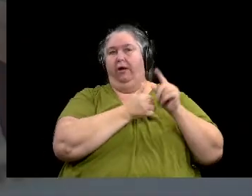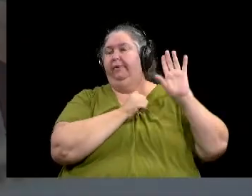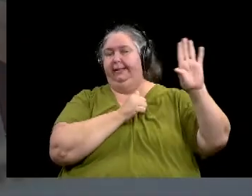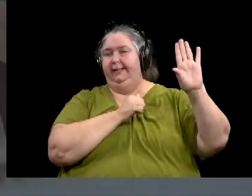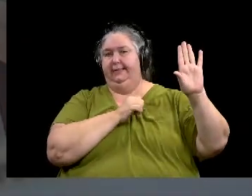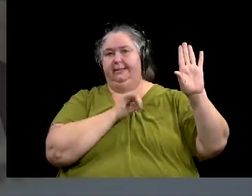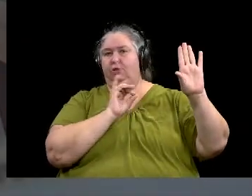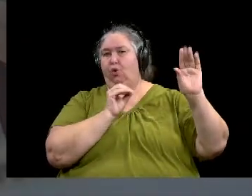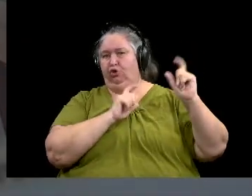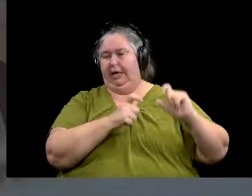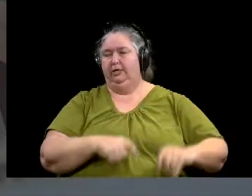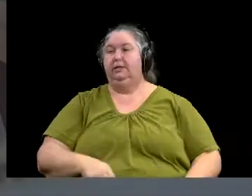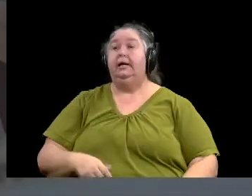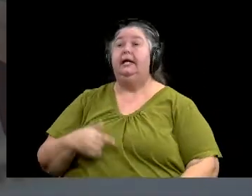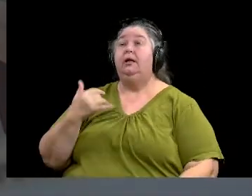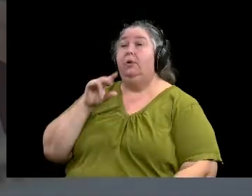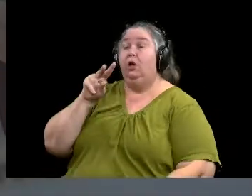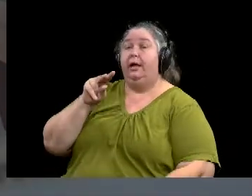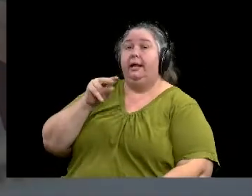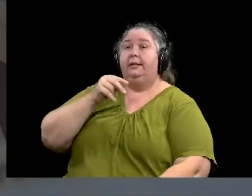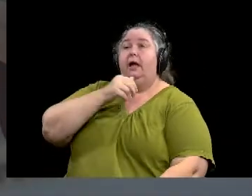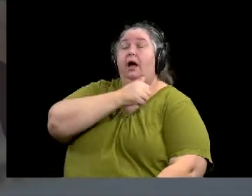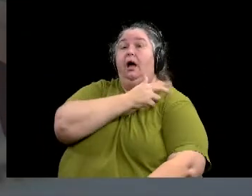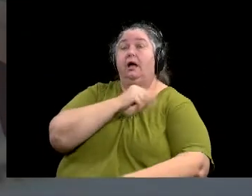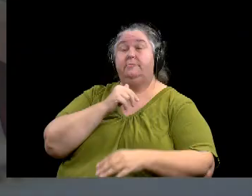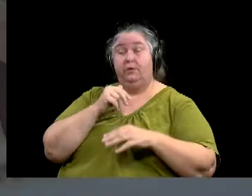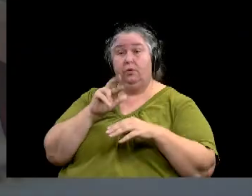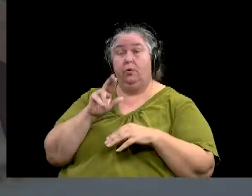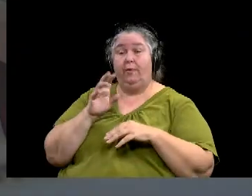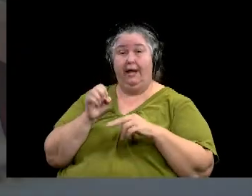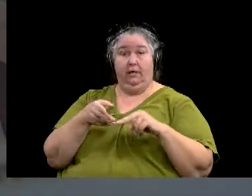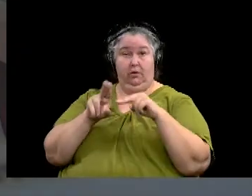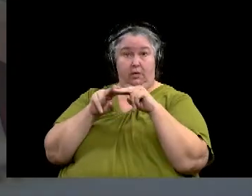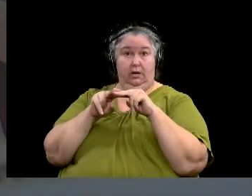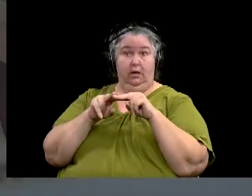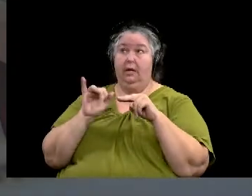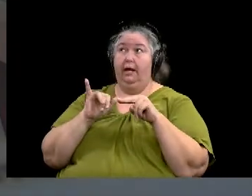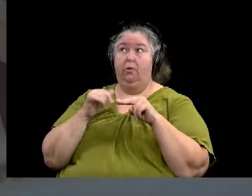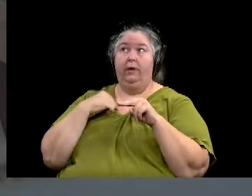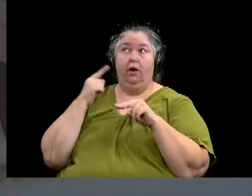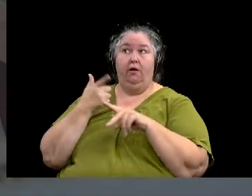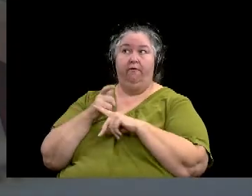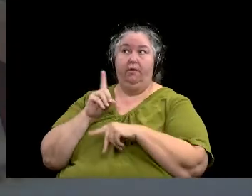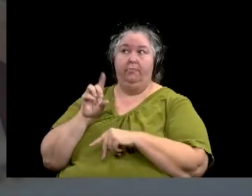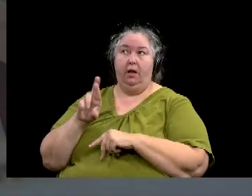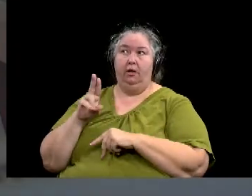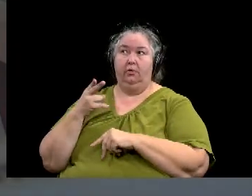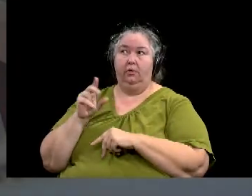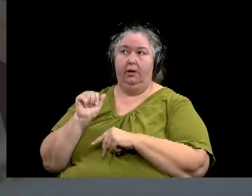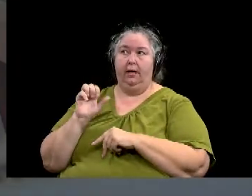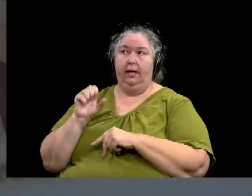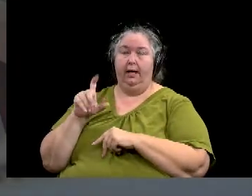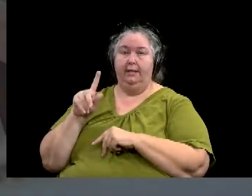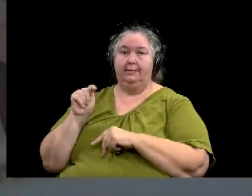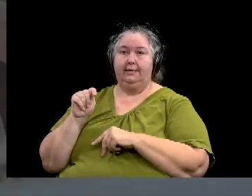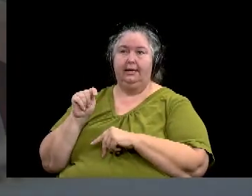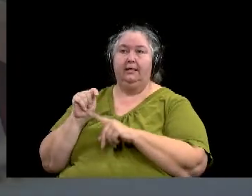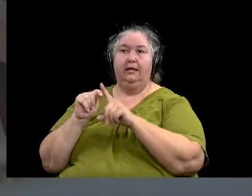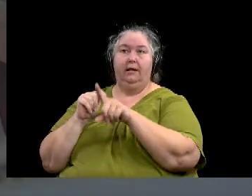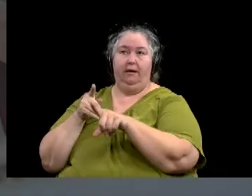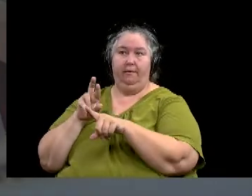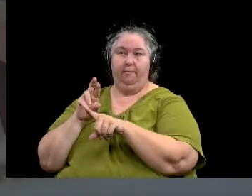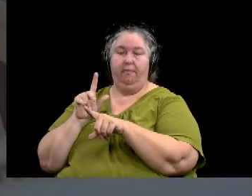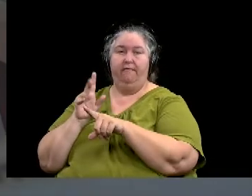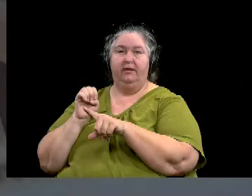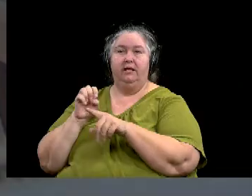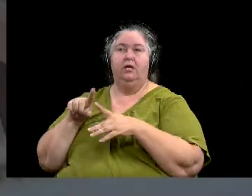and hear information like we did from Dr. Haskett that Ascension Providence is entering into the beginning stages of their surge plan, I